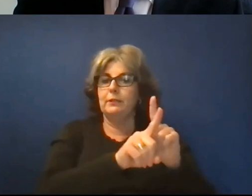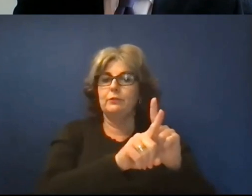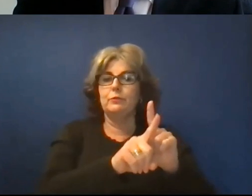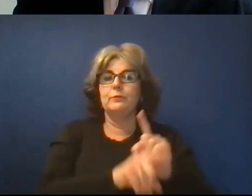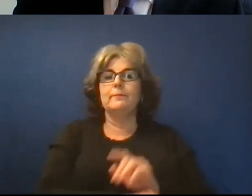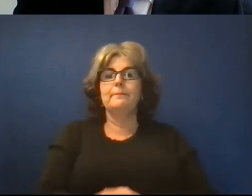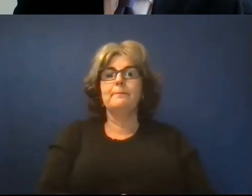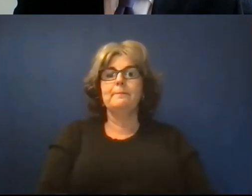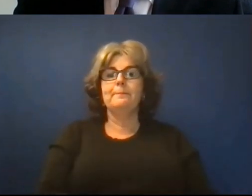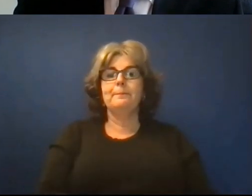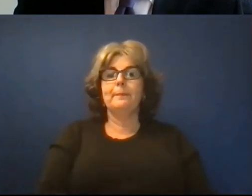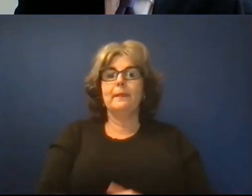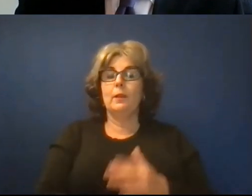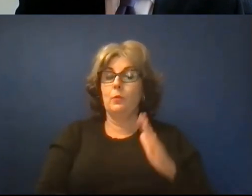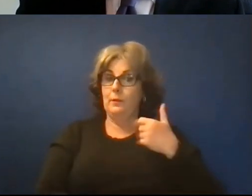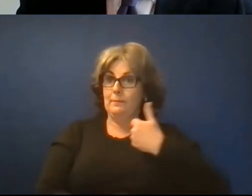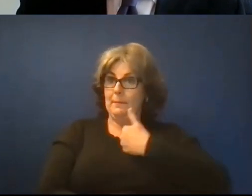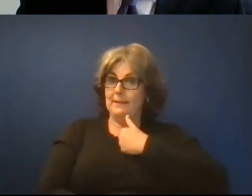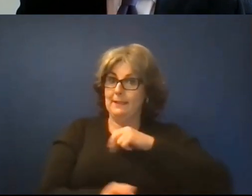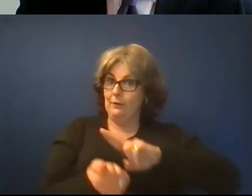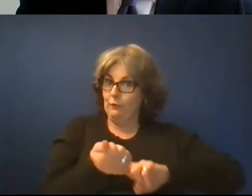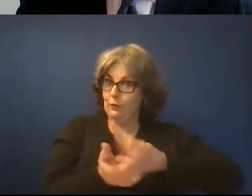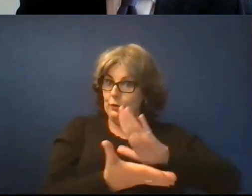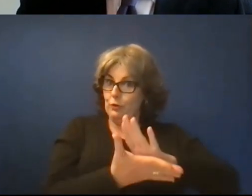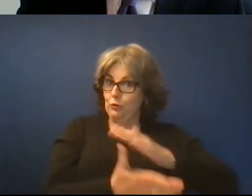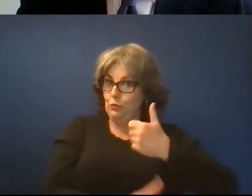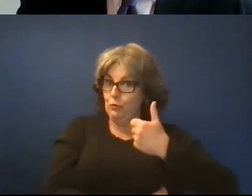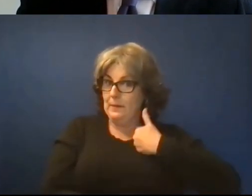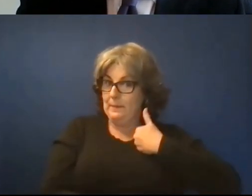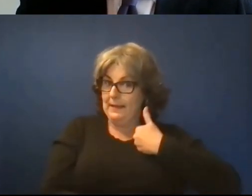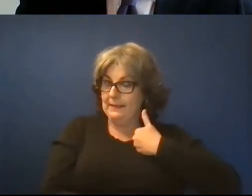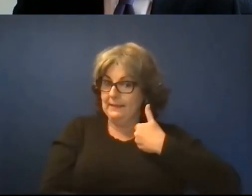preceptorship. I know when I was in nursing school,